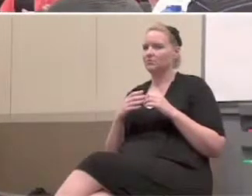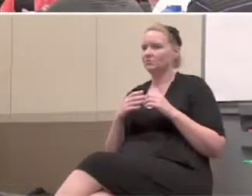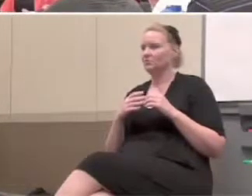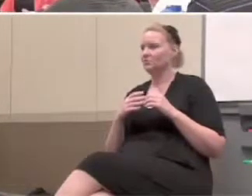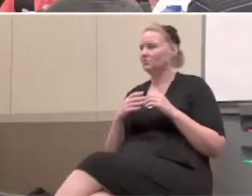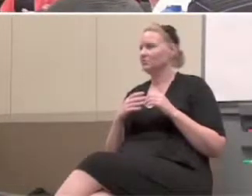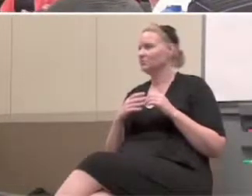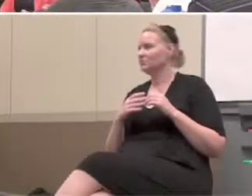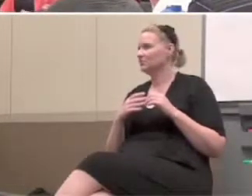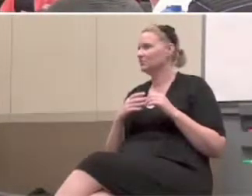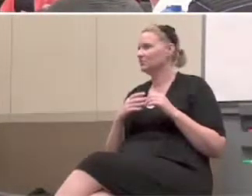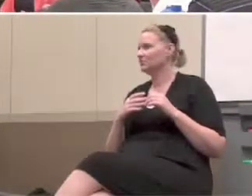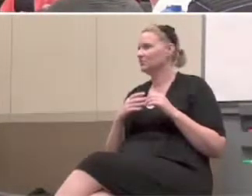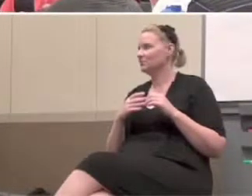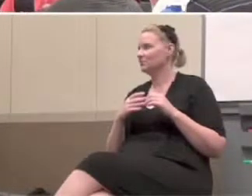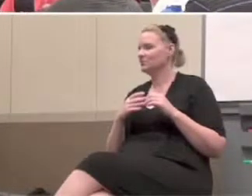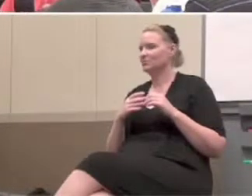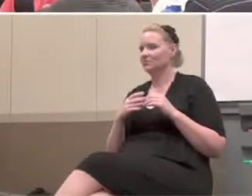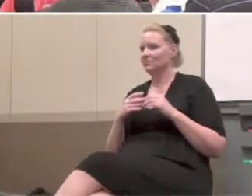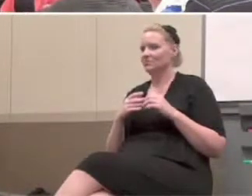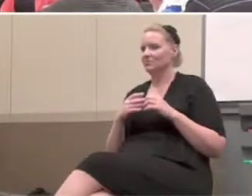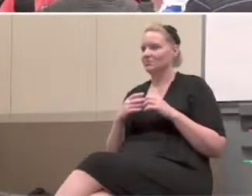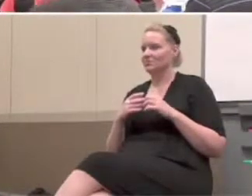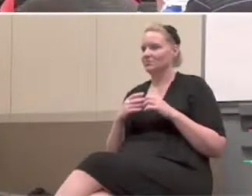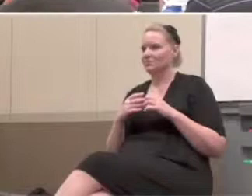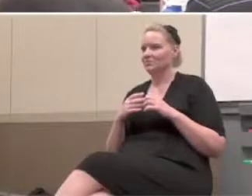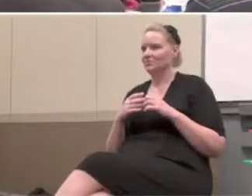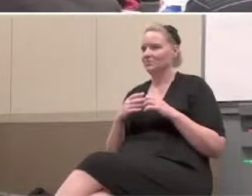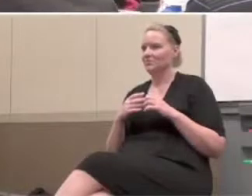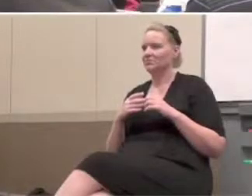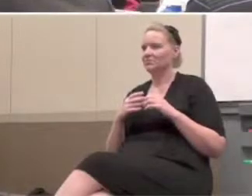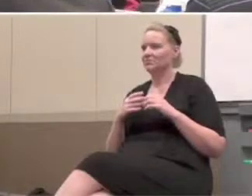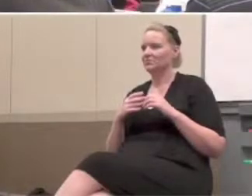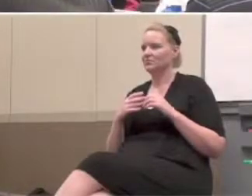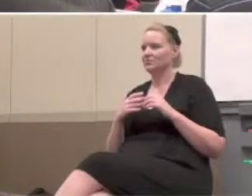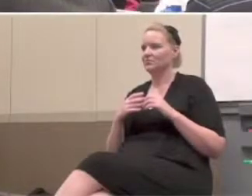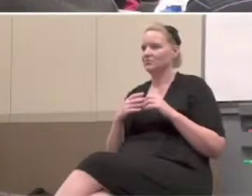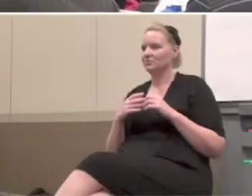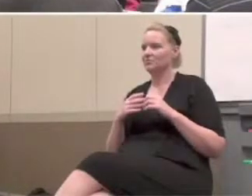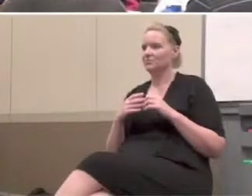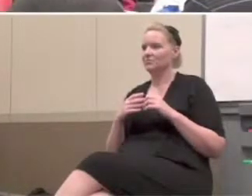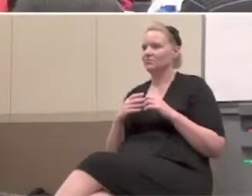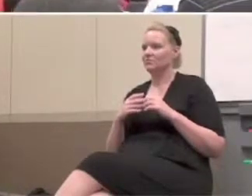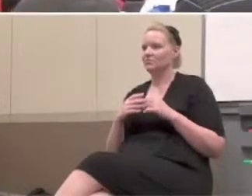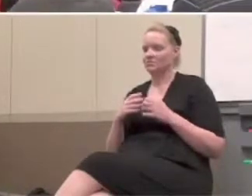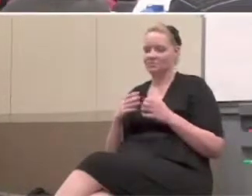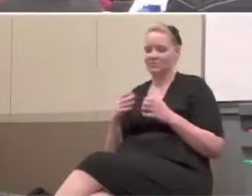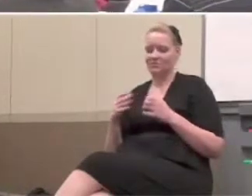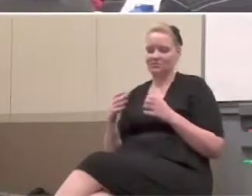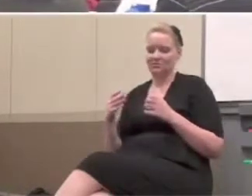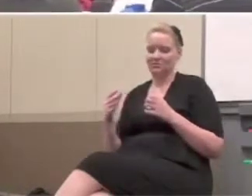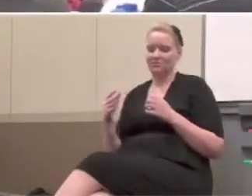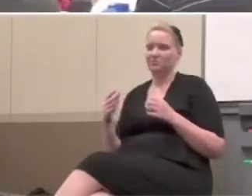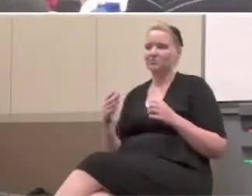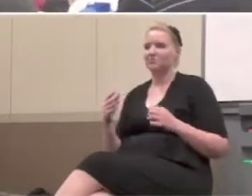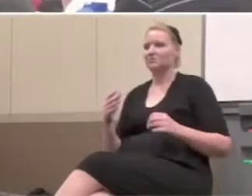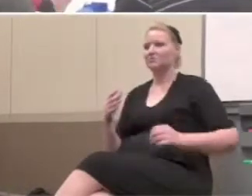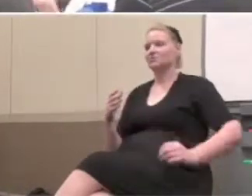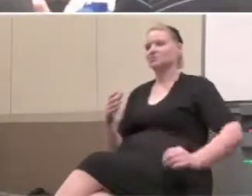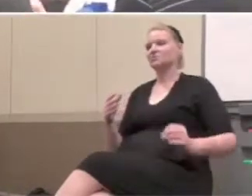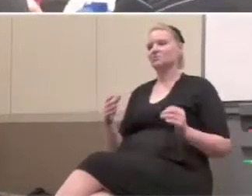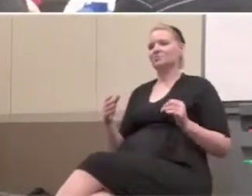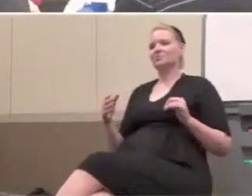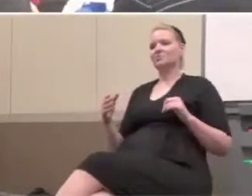get 30 minutes to do it? And if you have an administrator that won't allow you to have a kid scream obscenities for 30